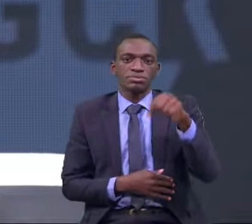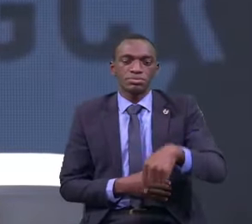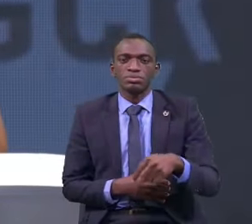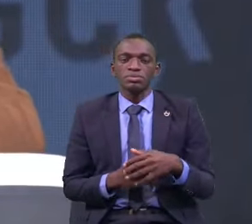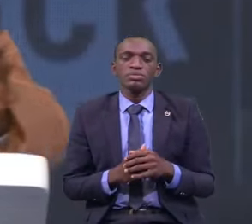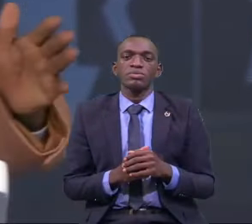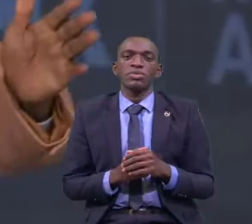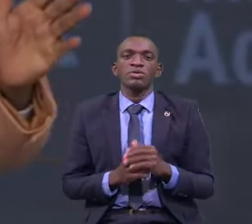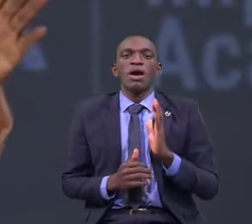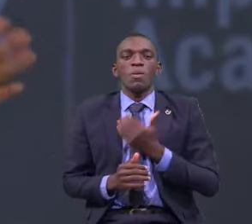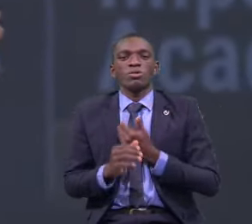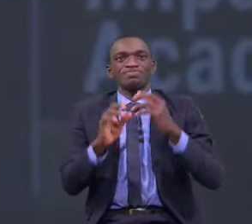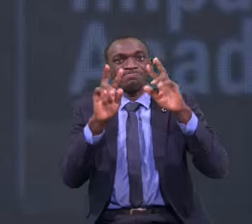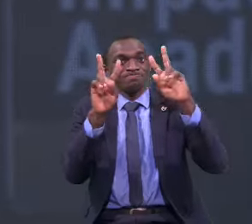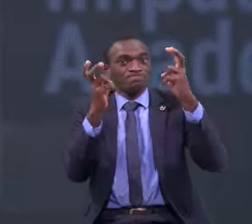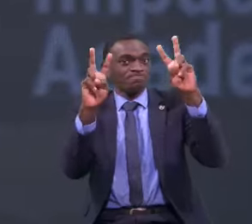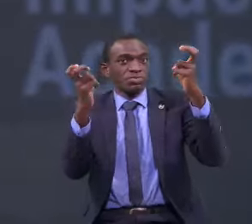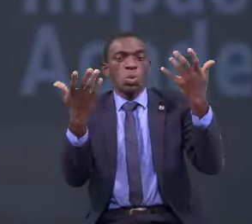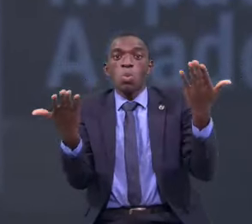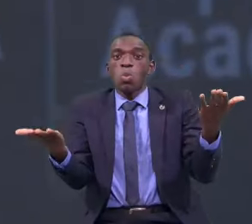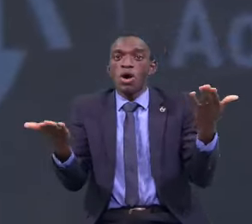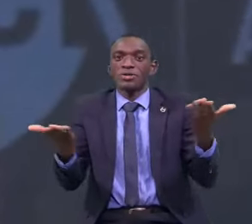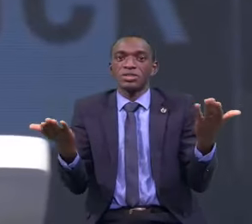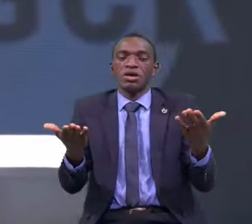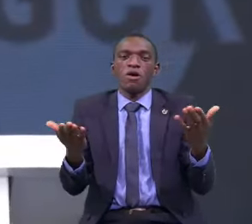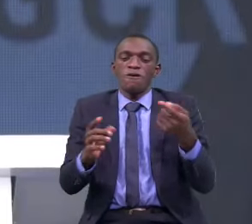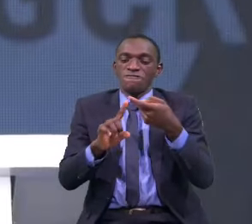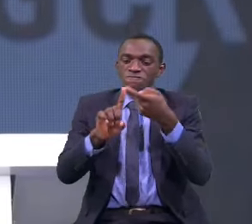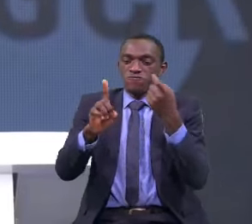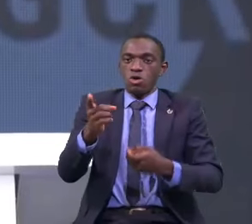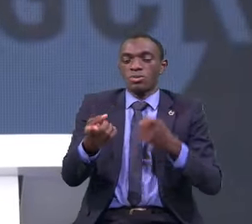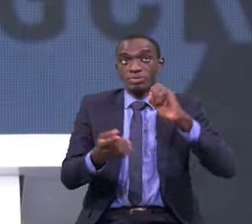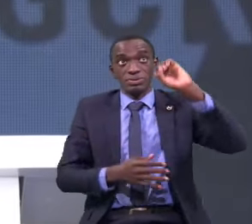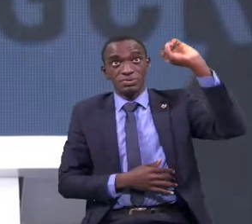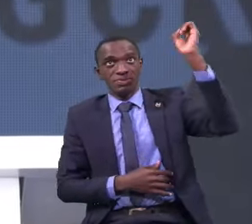Our theme is From Grace to Glory.